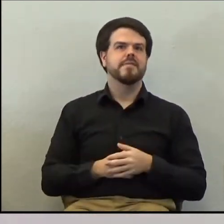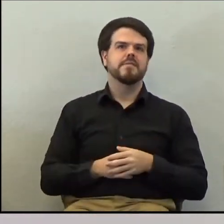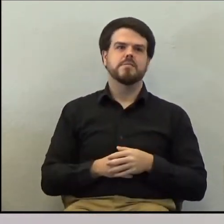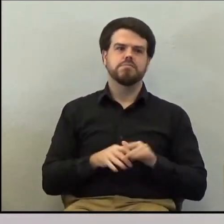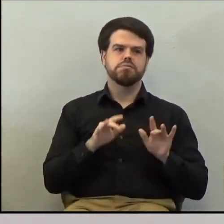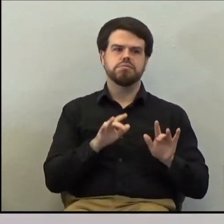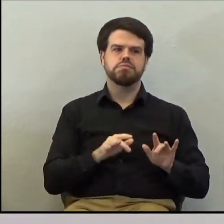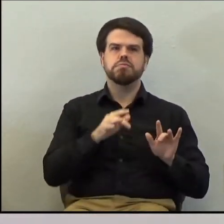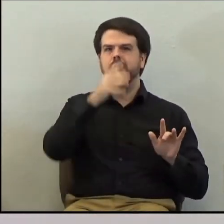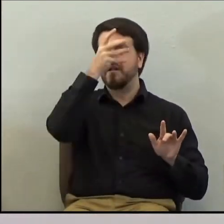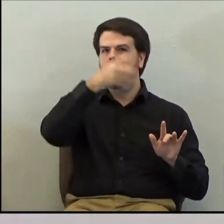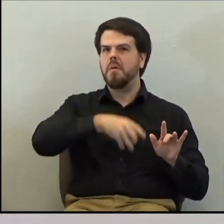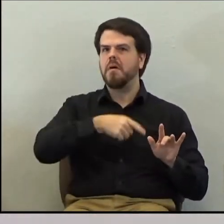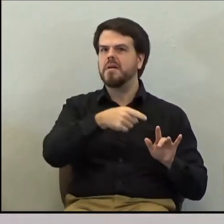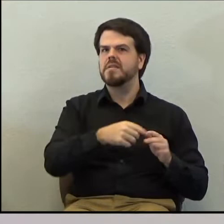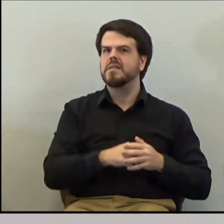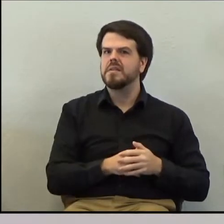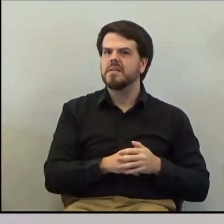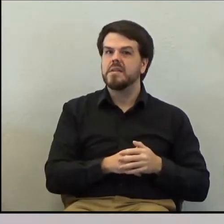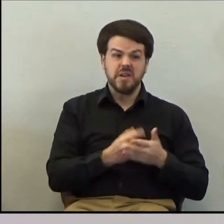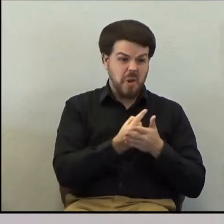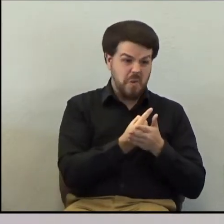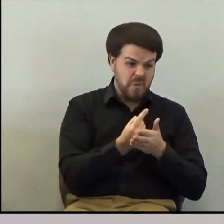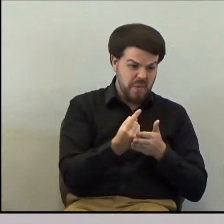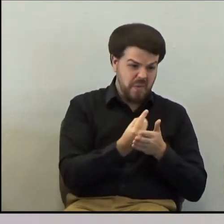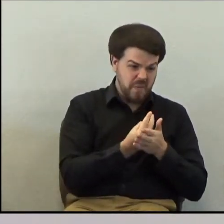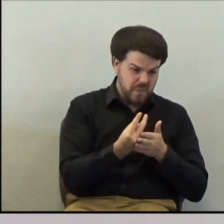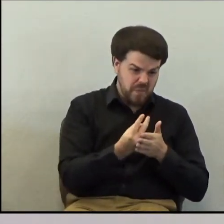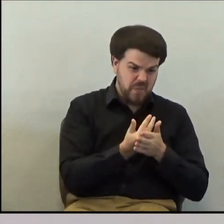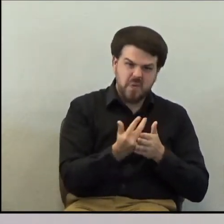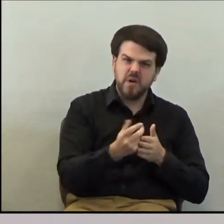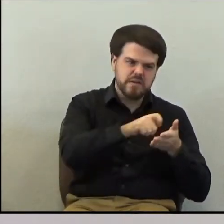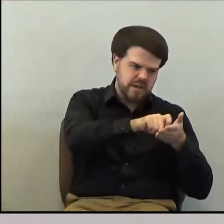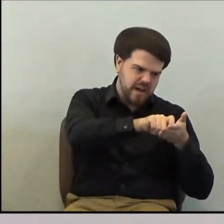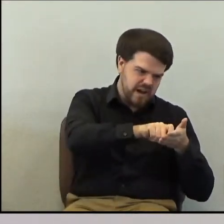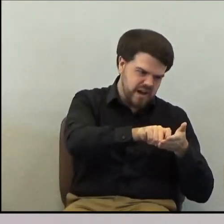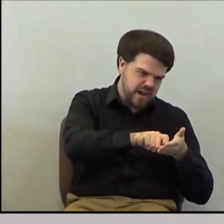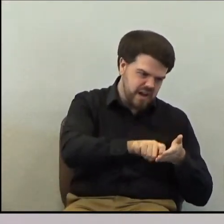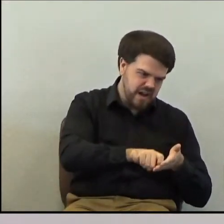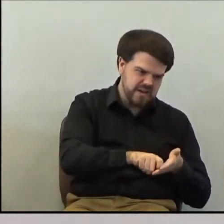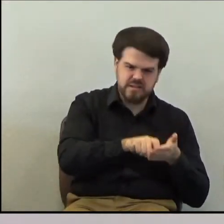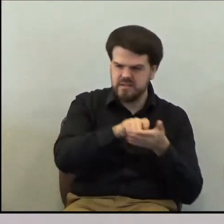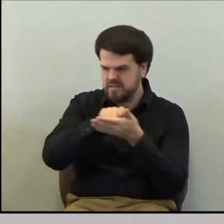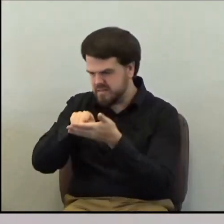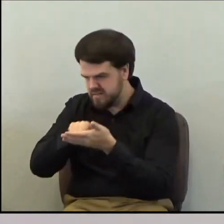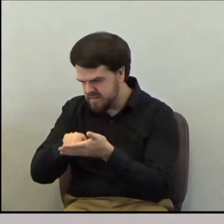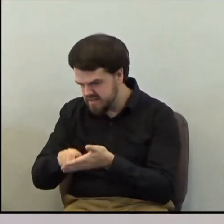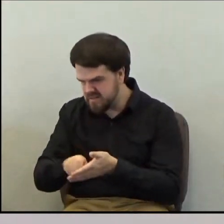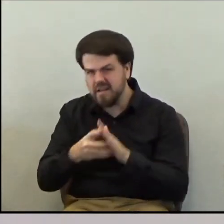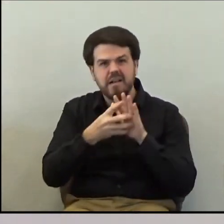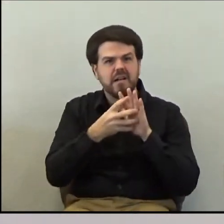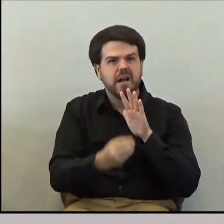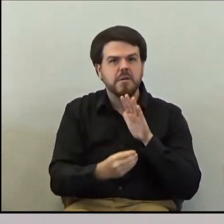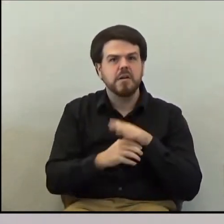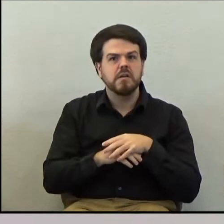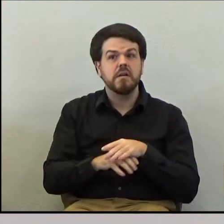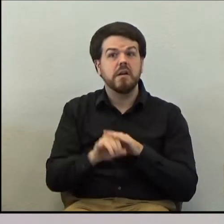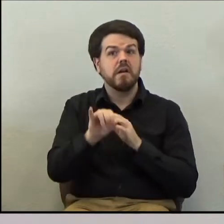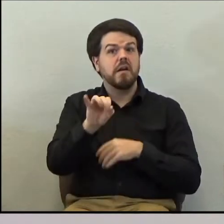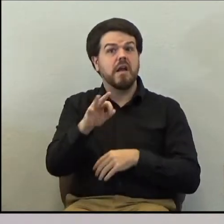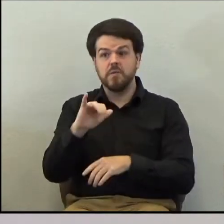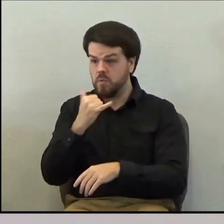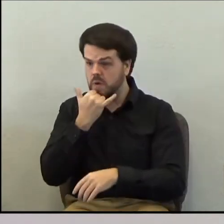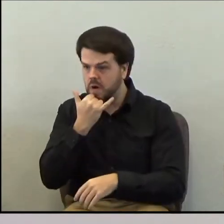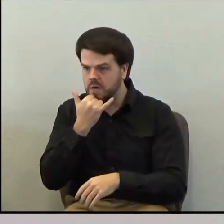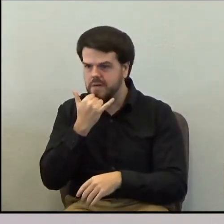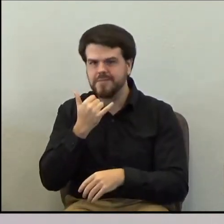guy probably took weeks to make the copy. He had to take that paper and rip it up and throw it away